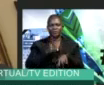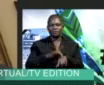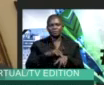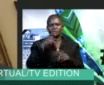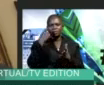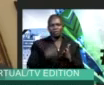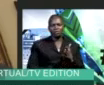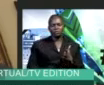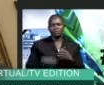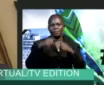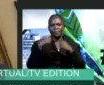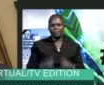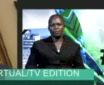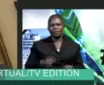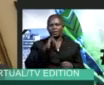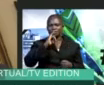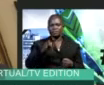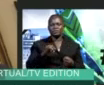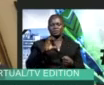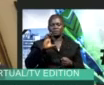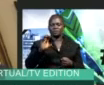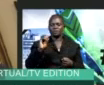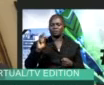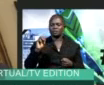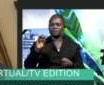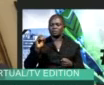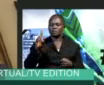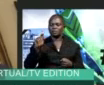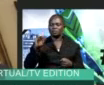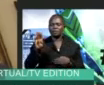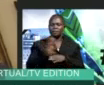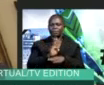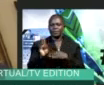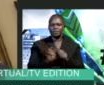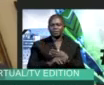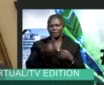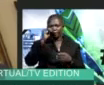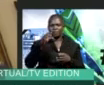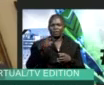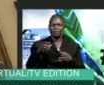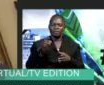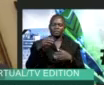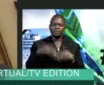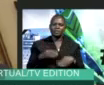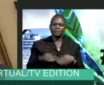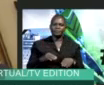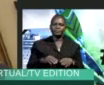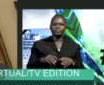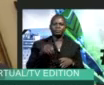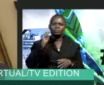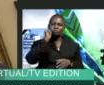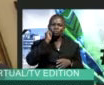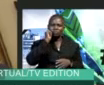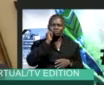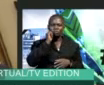cost, power is a commodity like any commodity. If you're a businessman and you're selling cars or you're selling tomato,